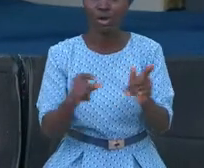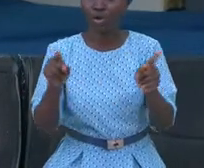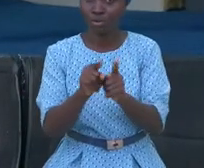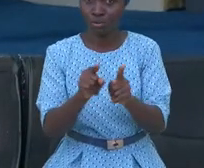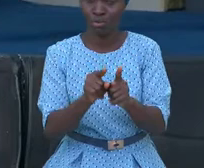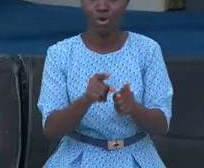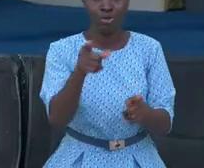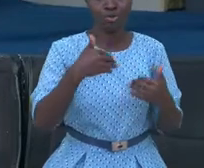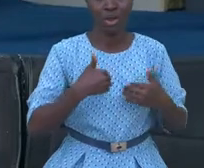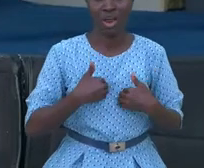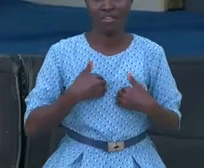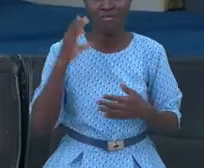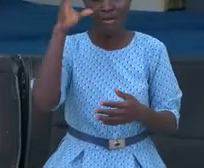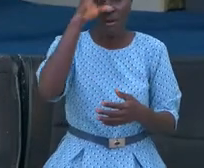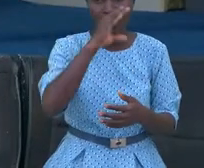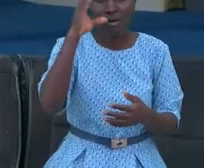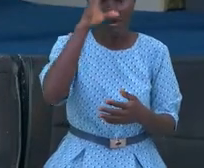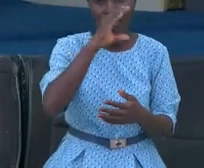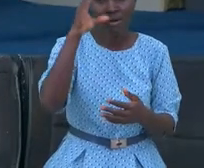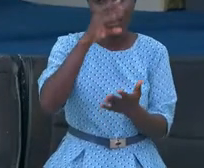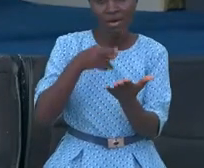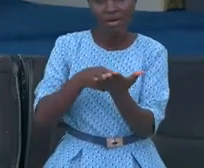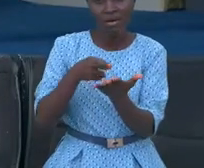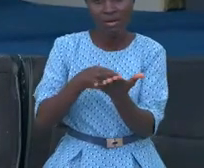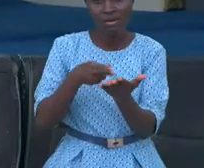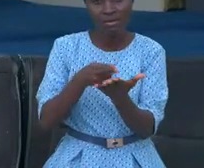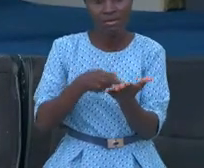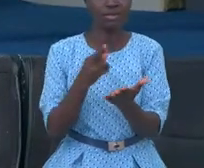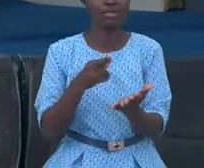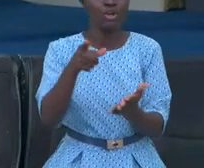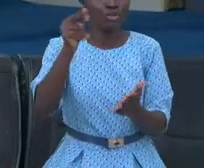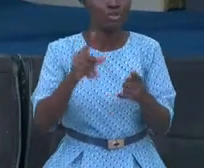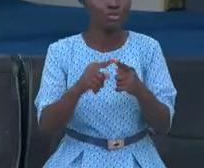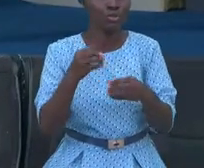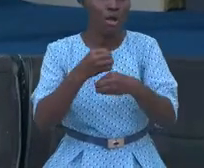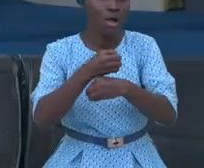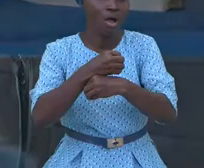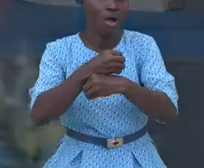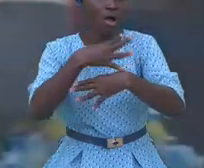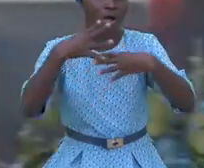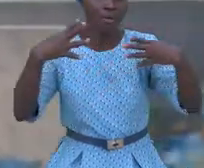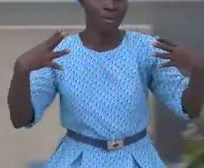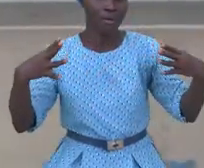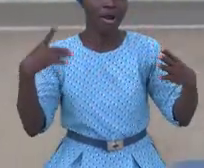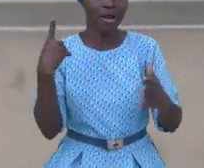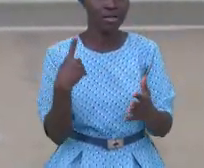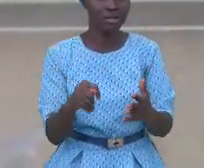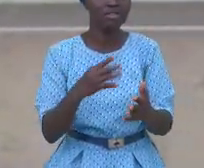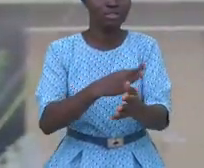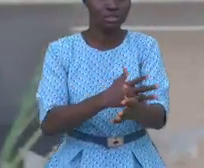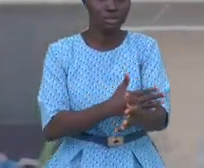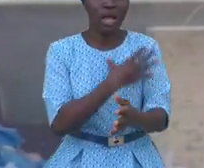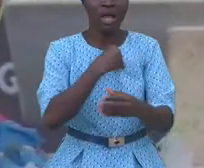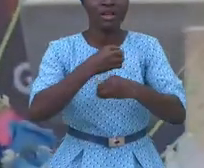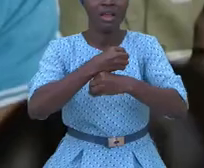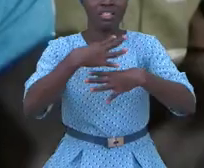all these have been done, you need to expand. Expand the subject. Expand the